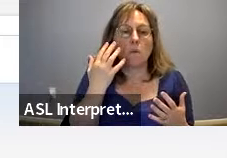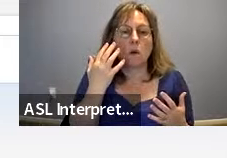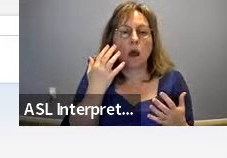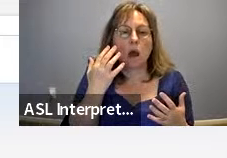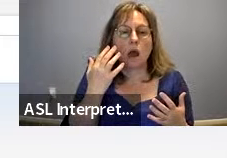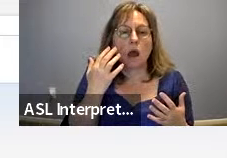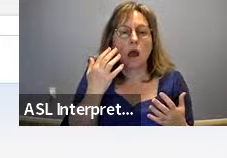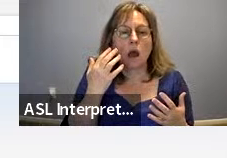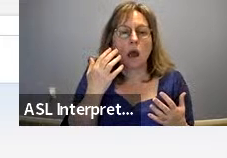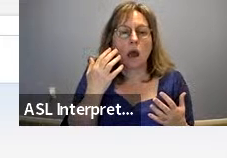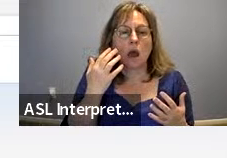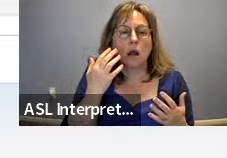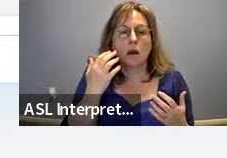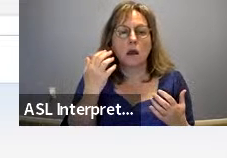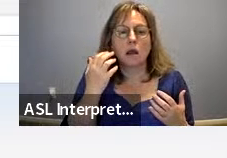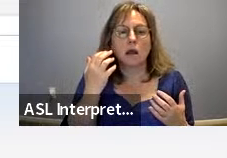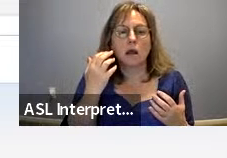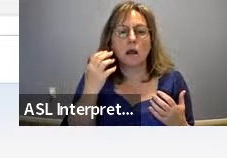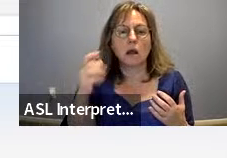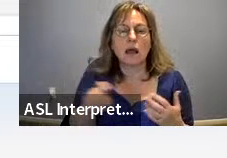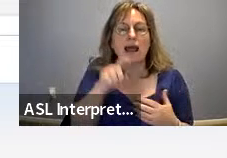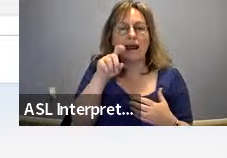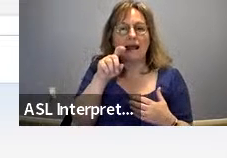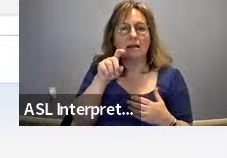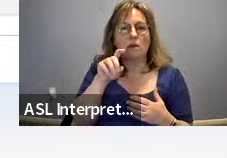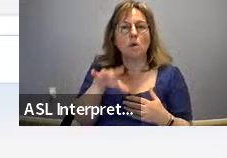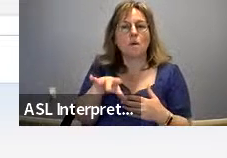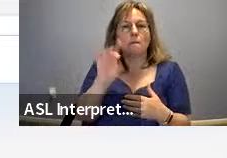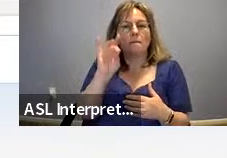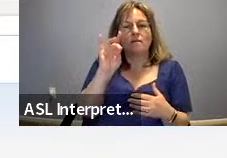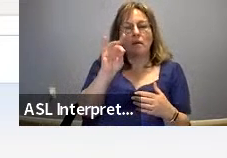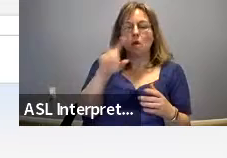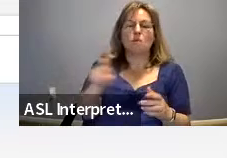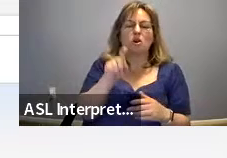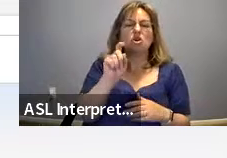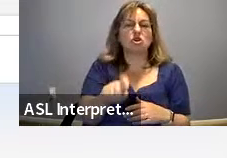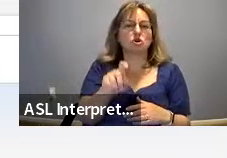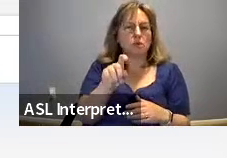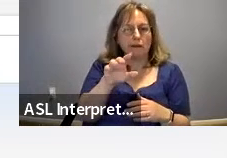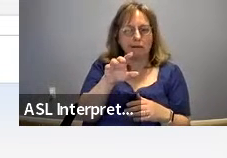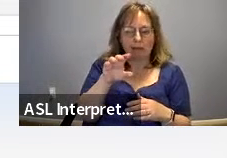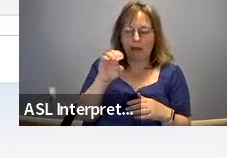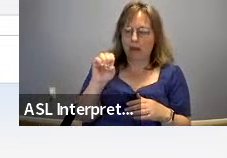for Anna here, I would click on select an ethnicity.